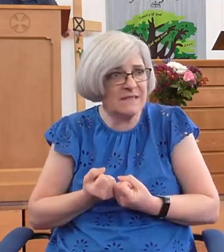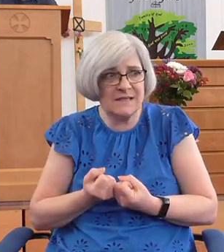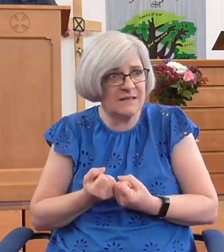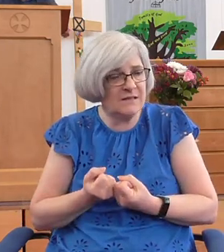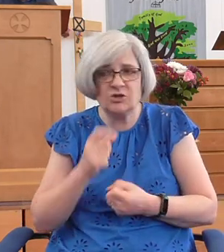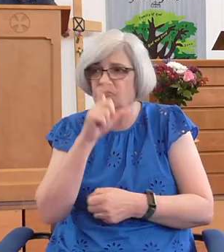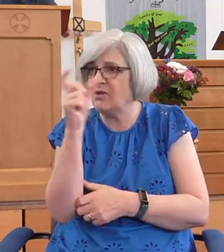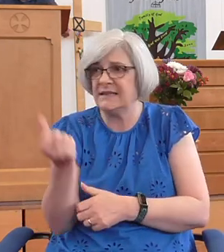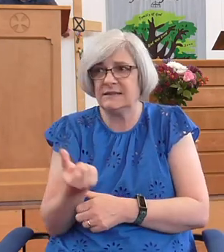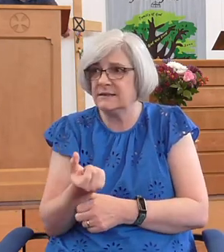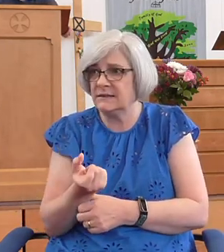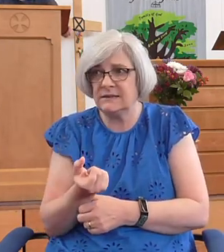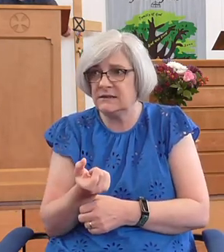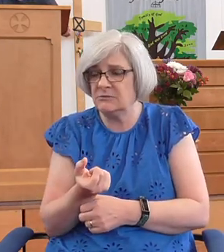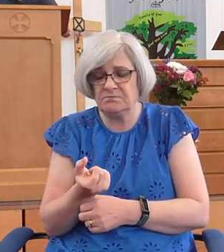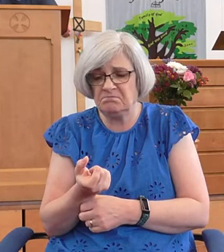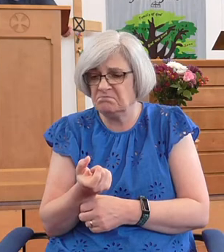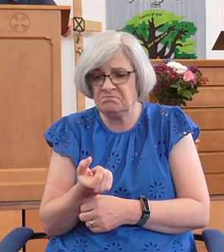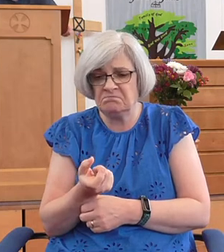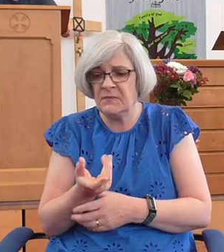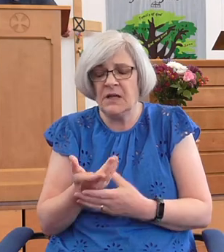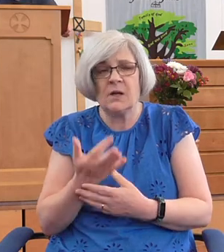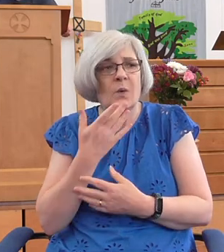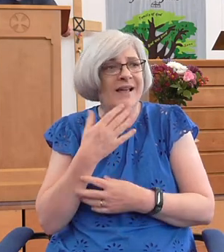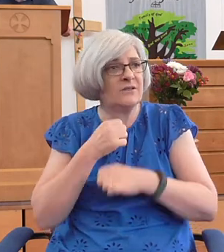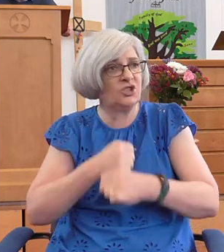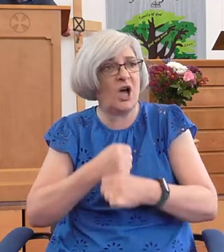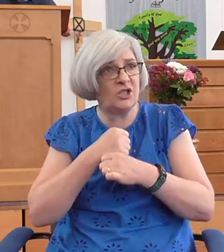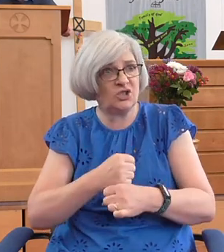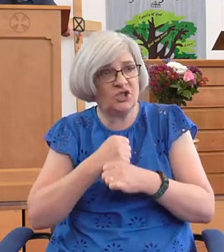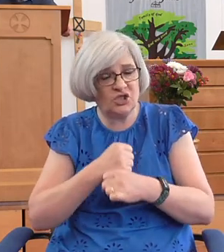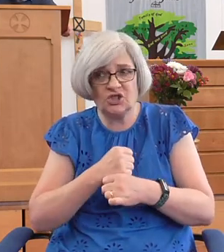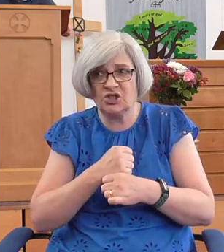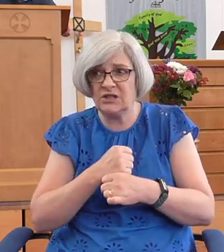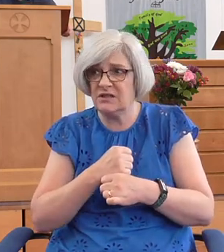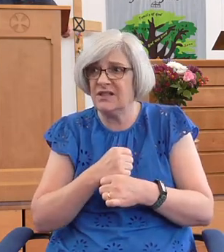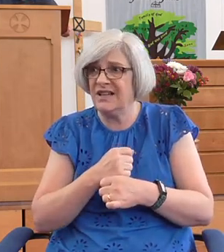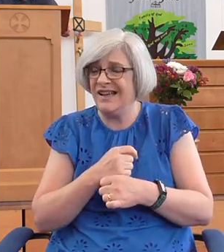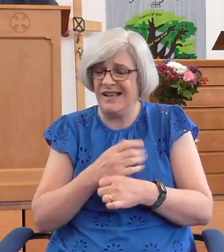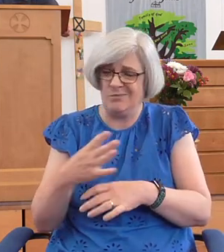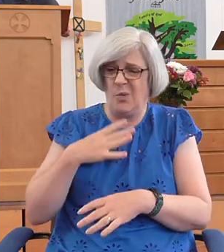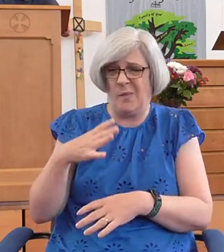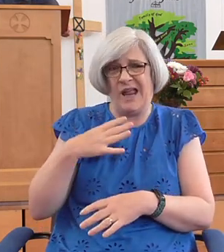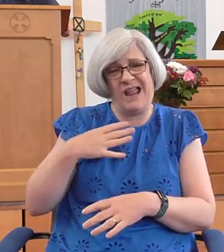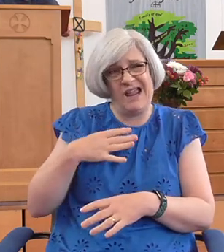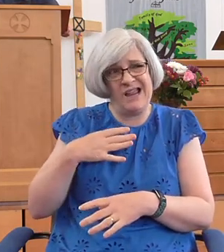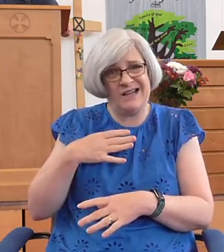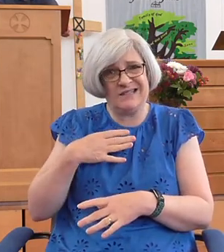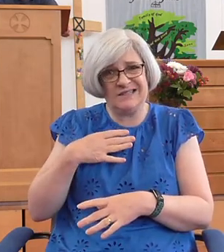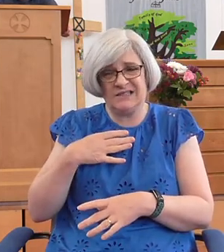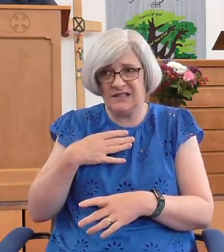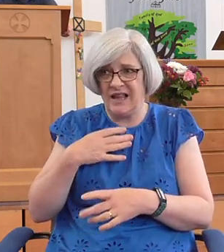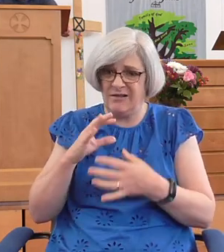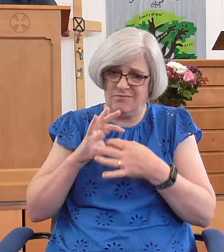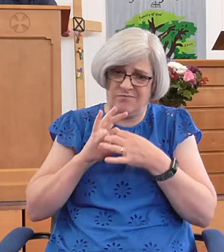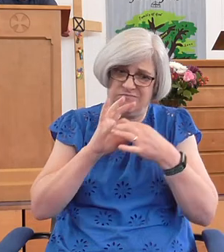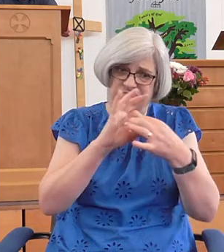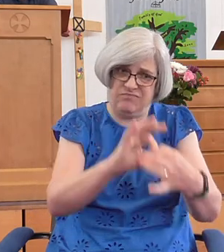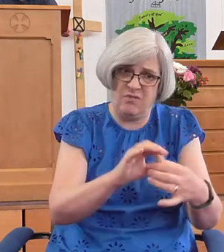of Christ, and when the church itself appears to be prepared to go the way of the world,